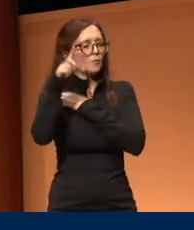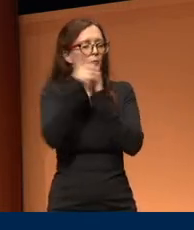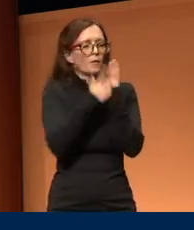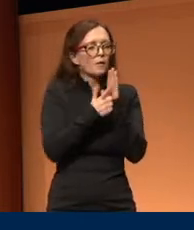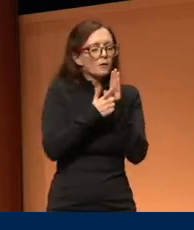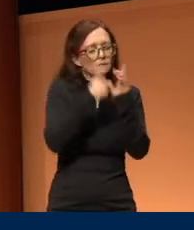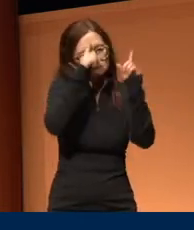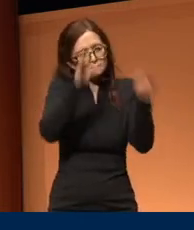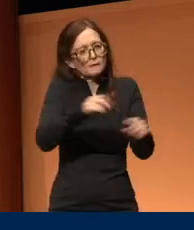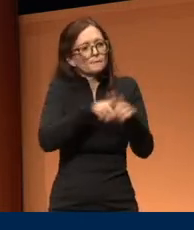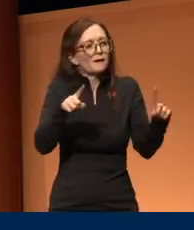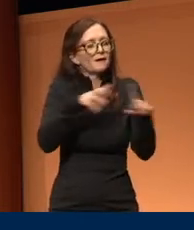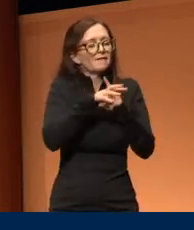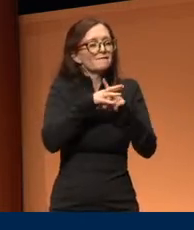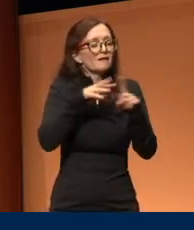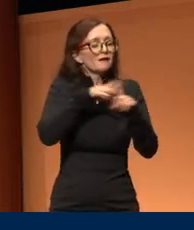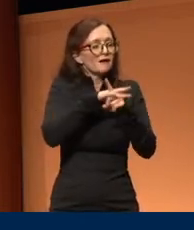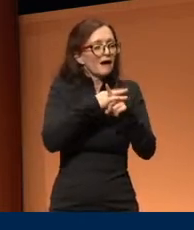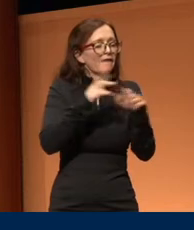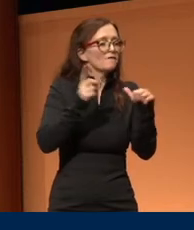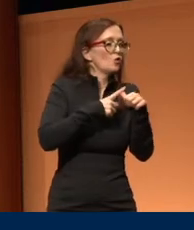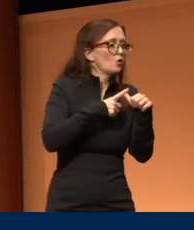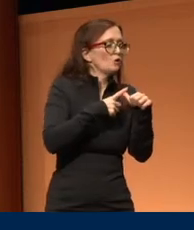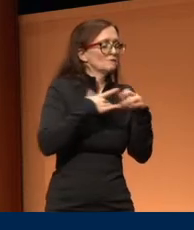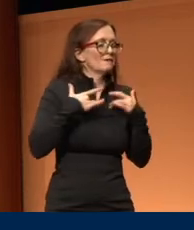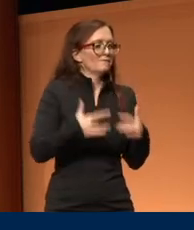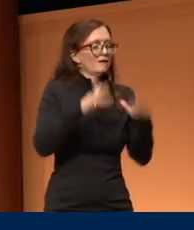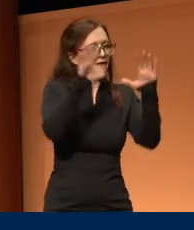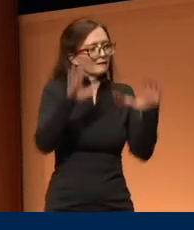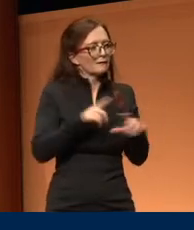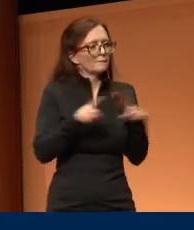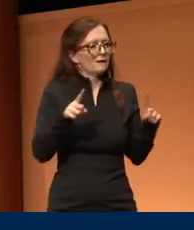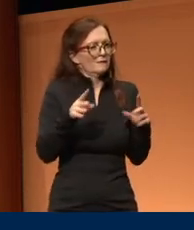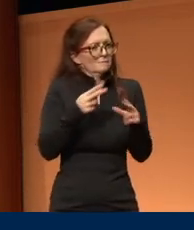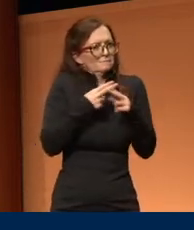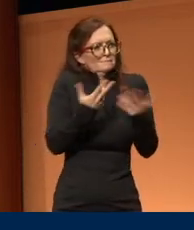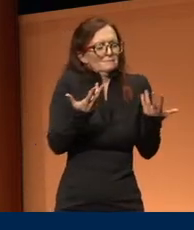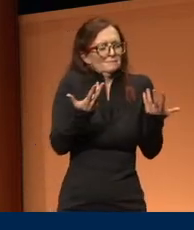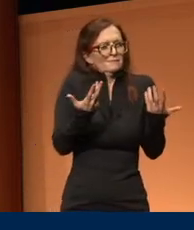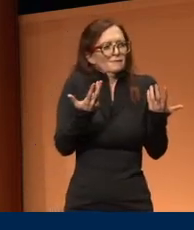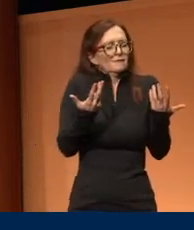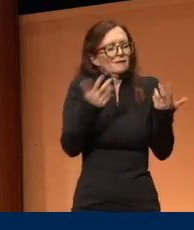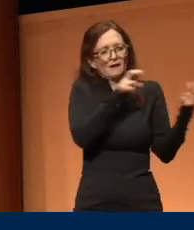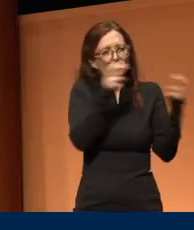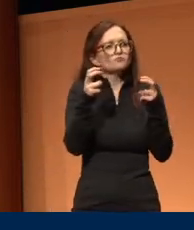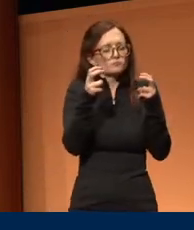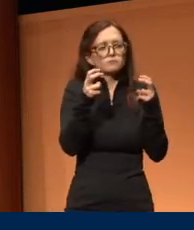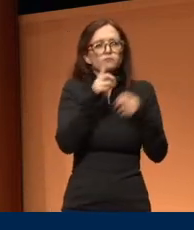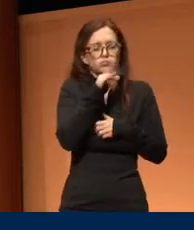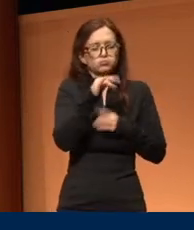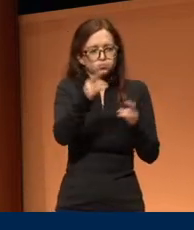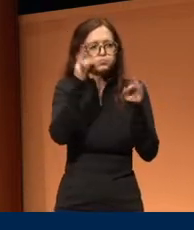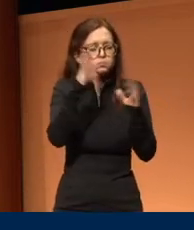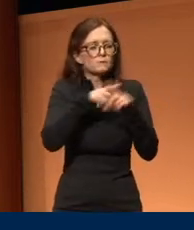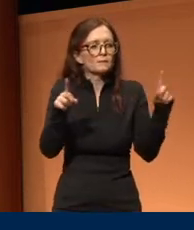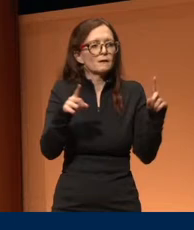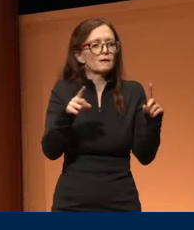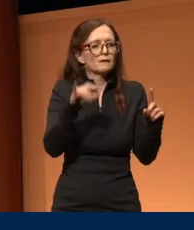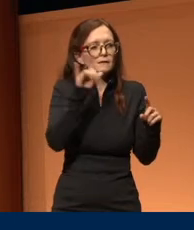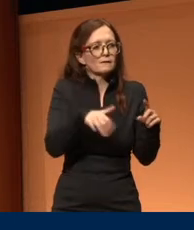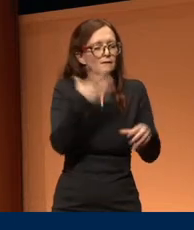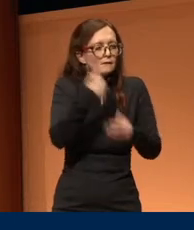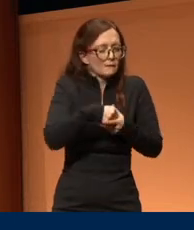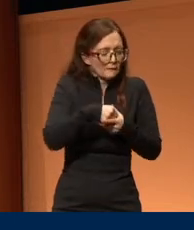But in the context of the first convention on climate, the stakes were high. At the very least, the citizens believed so, and that's because